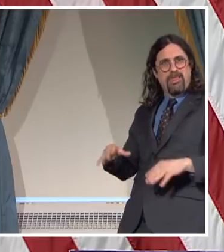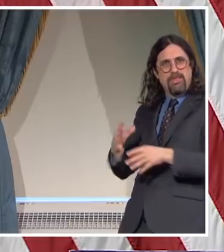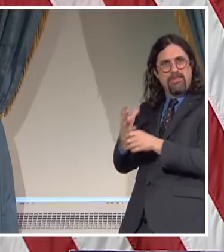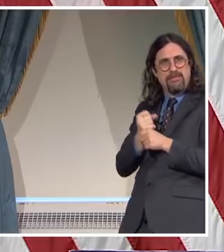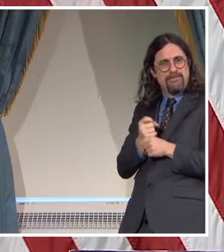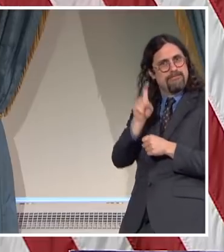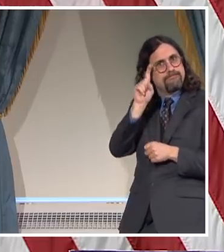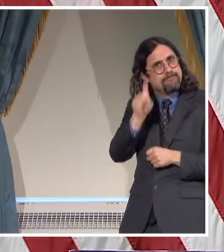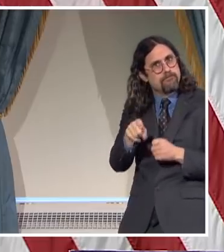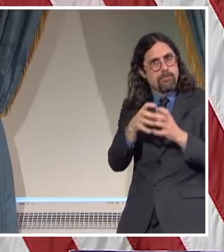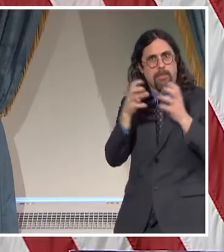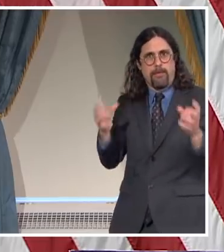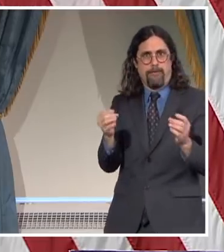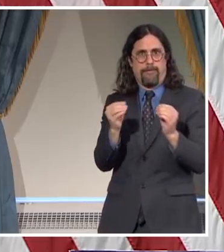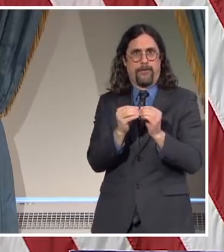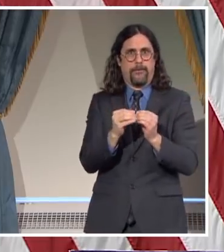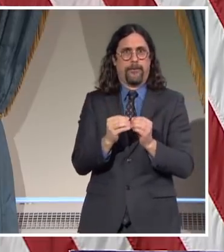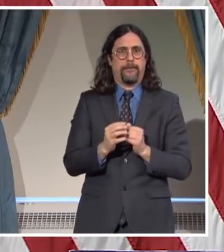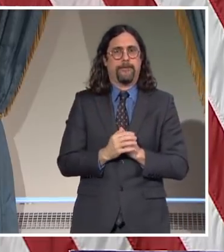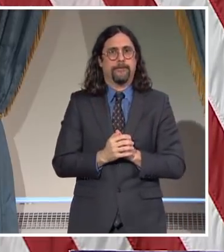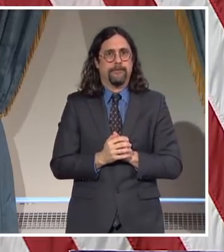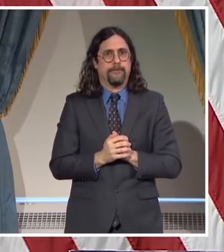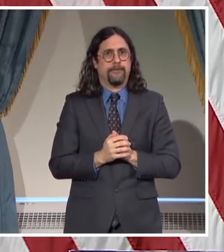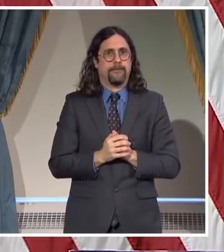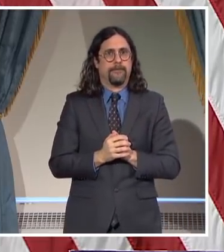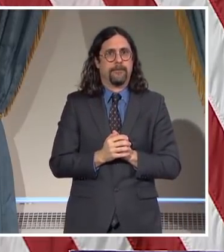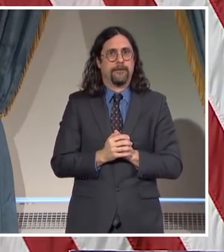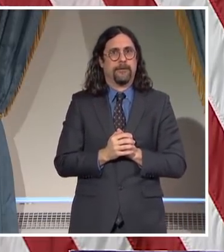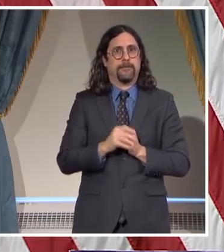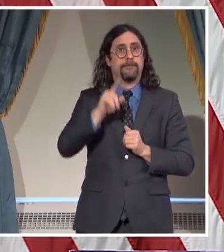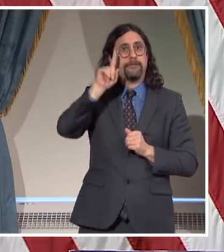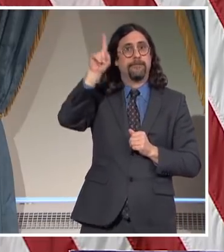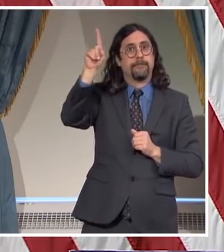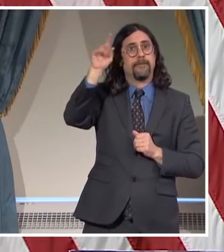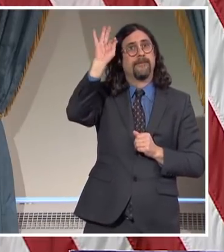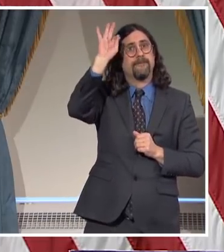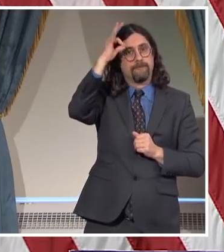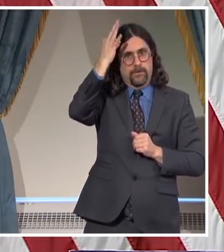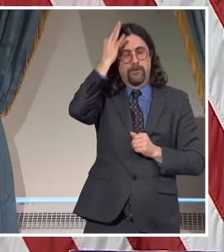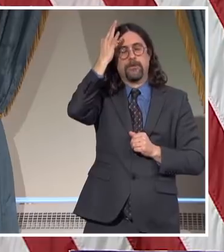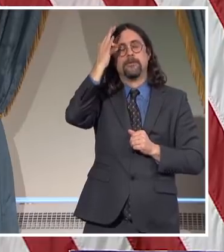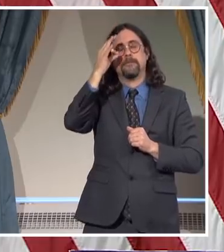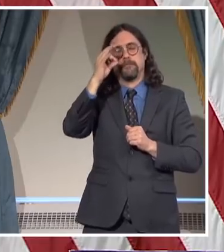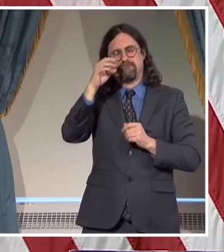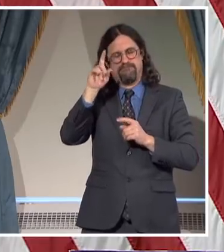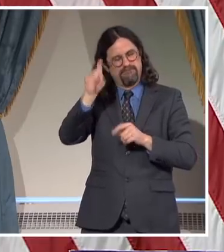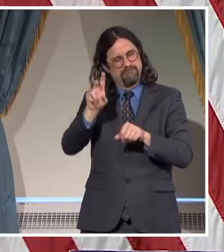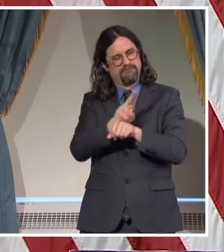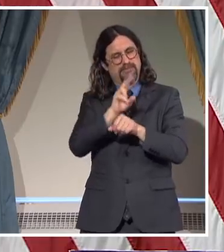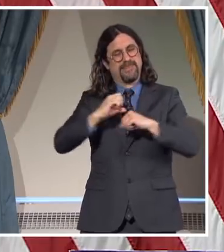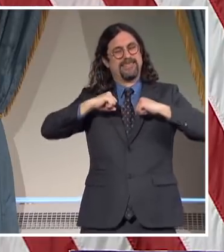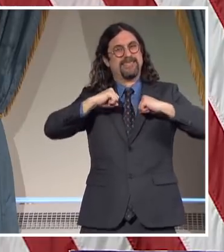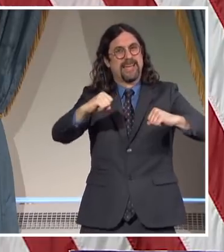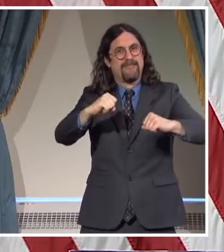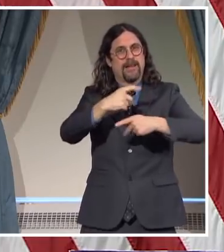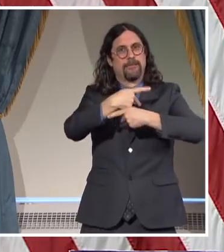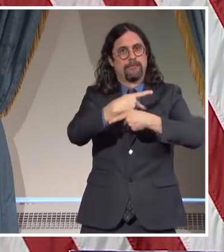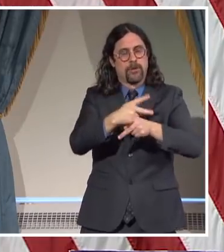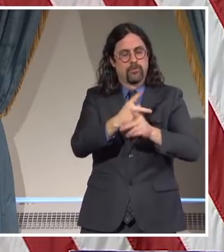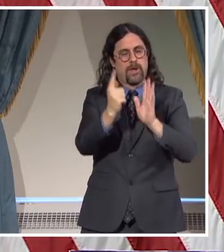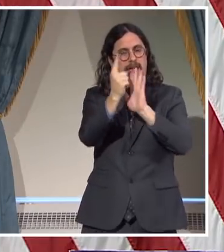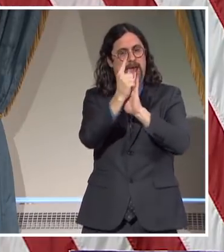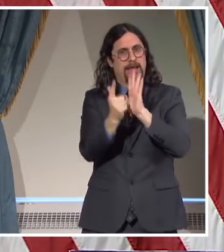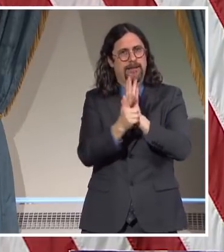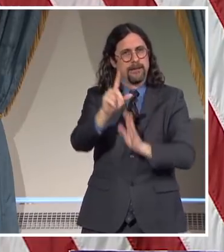the Defense Production Act. There's been some major steps forward in the last day or two. FEMA has certainly been taking a more